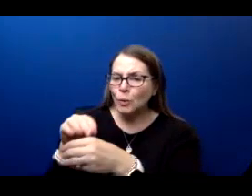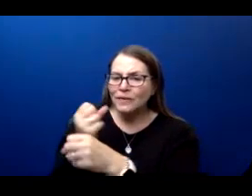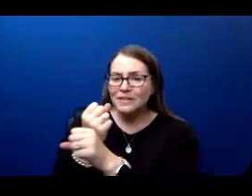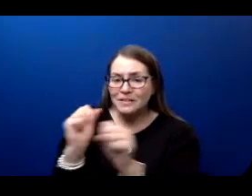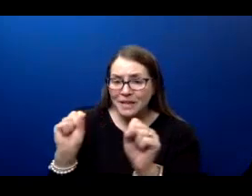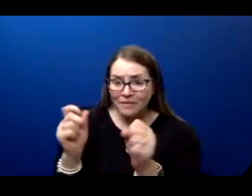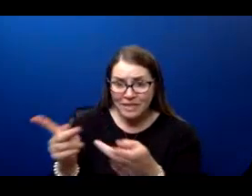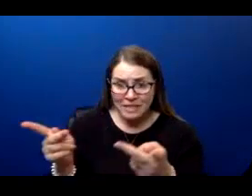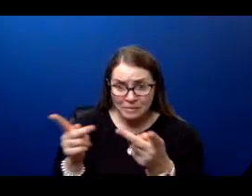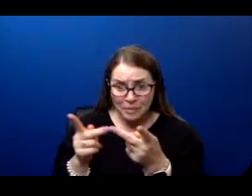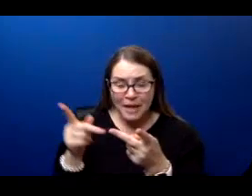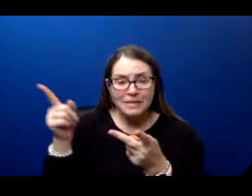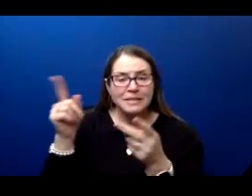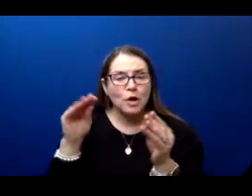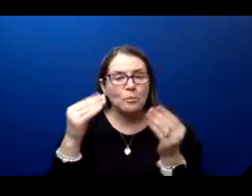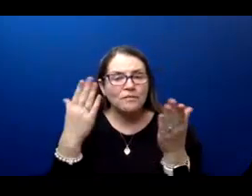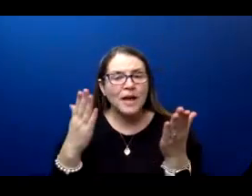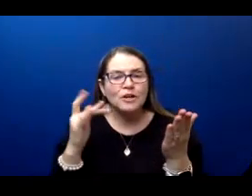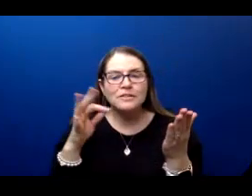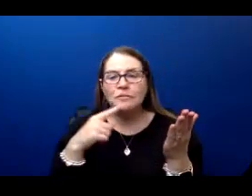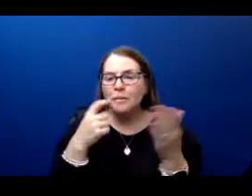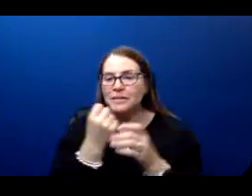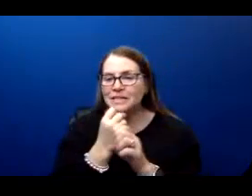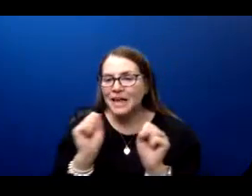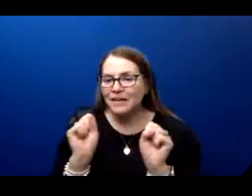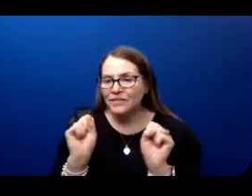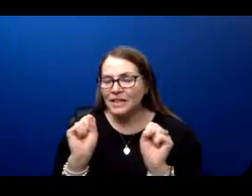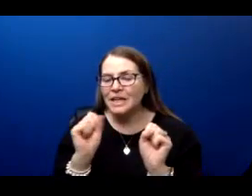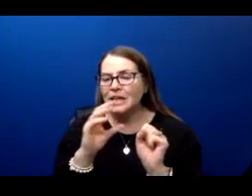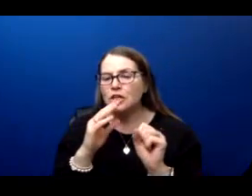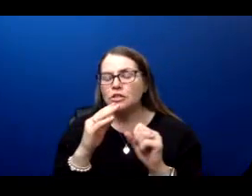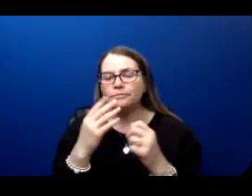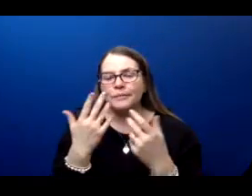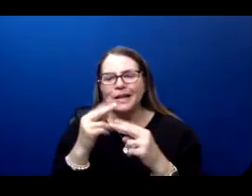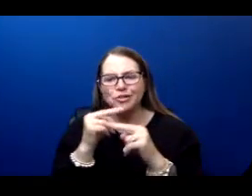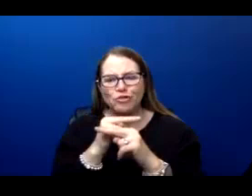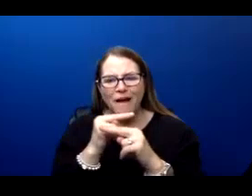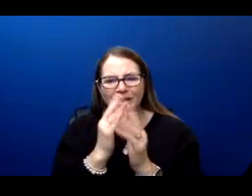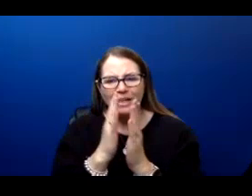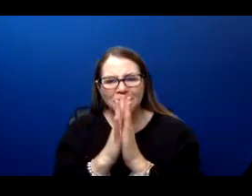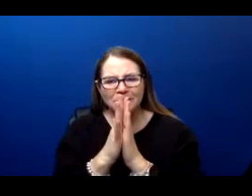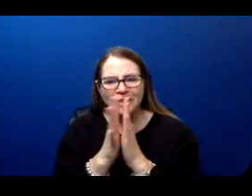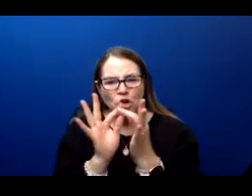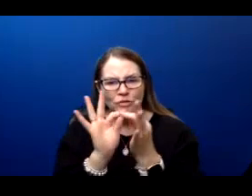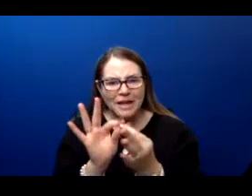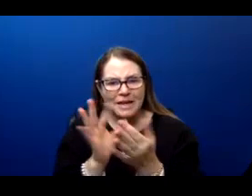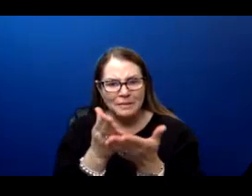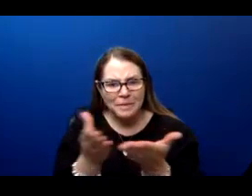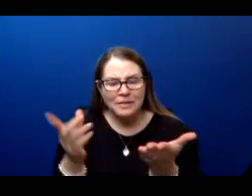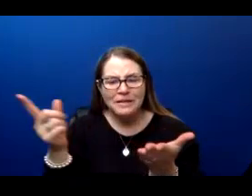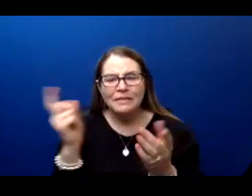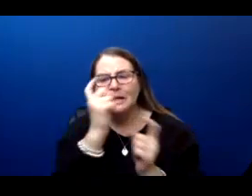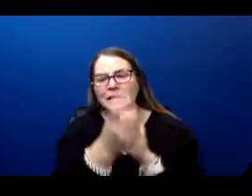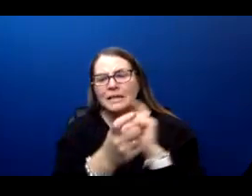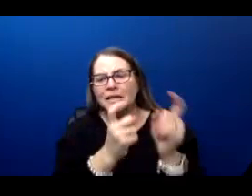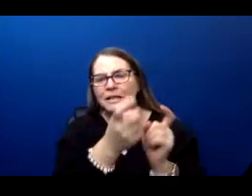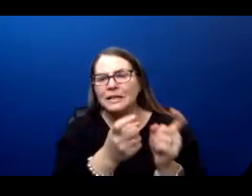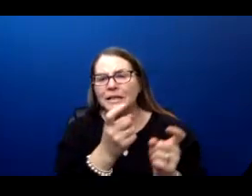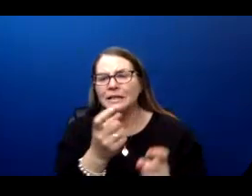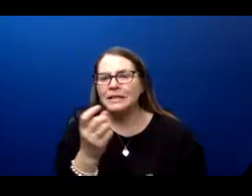are providers of public safety traffic related materials, and they're donating hundreds of blinking